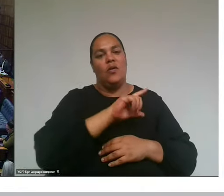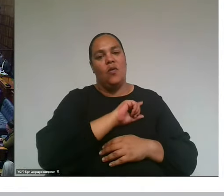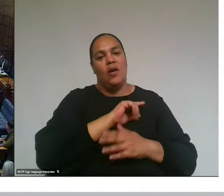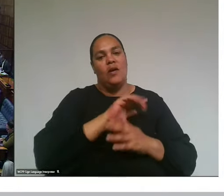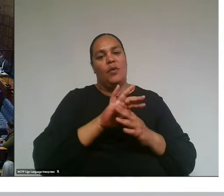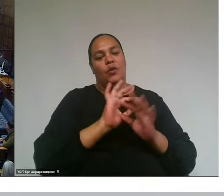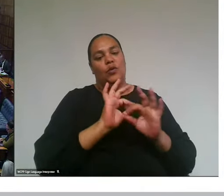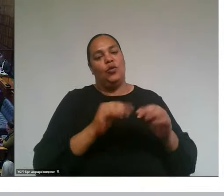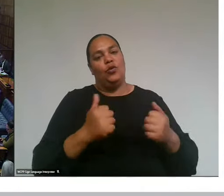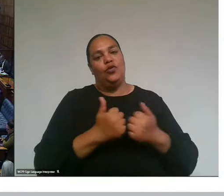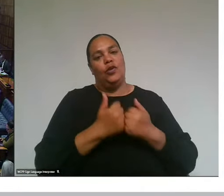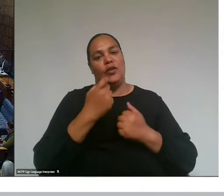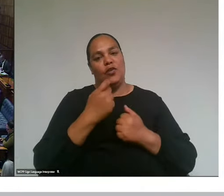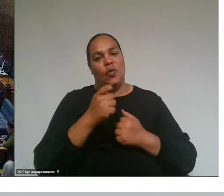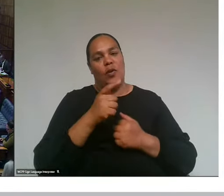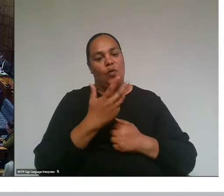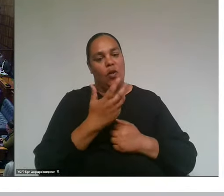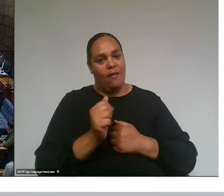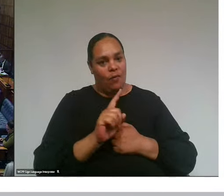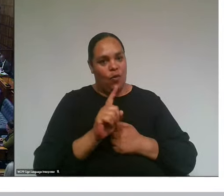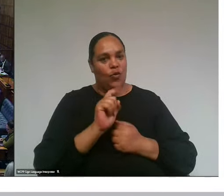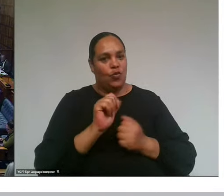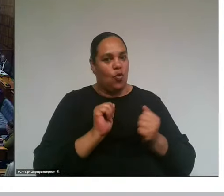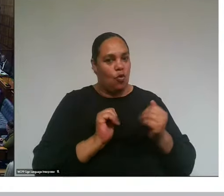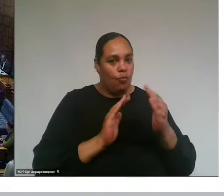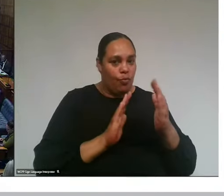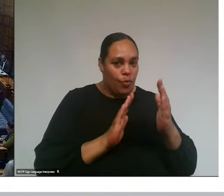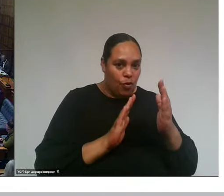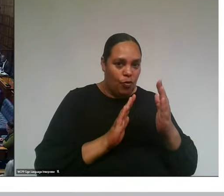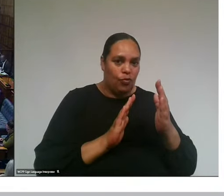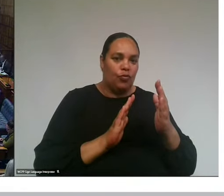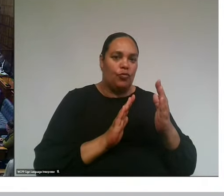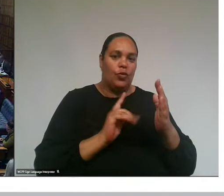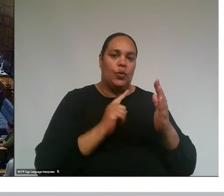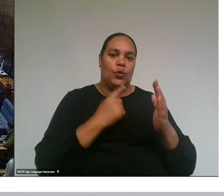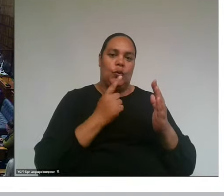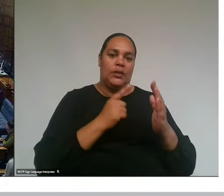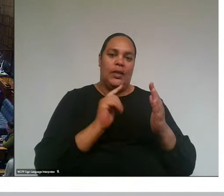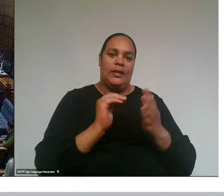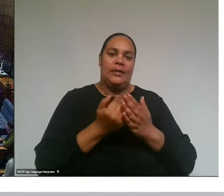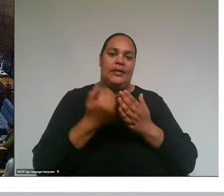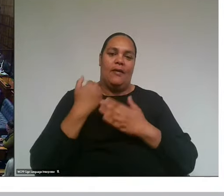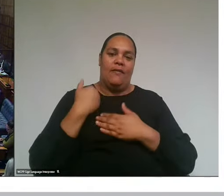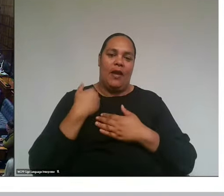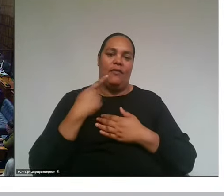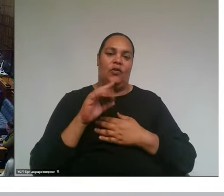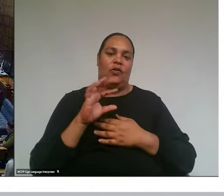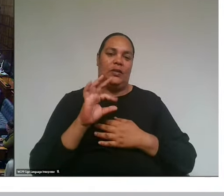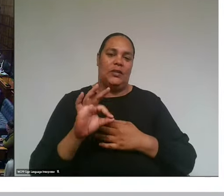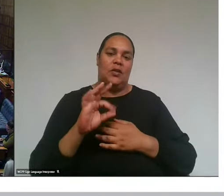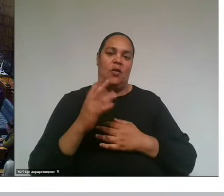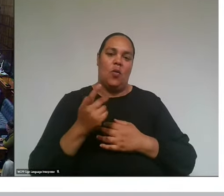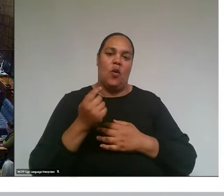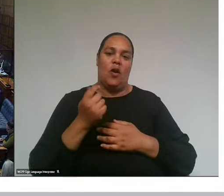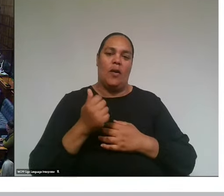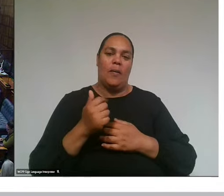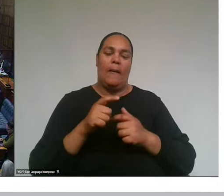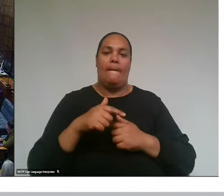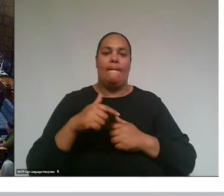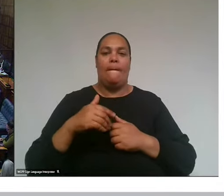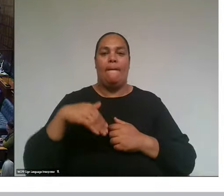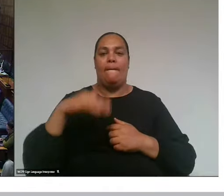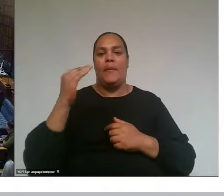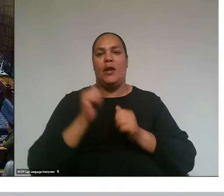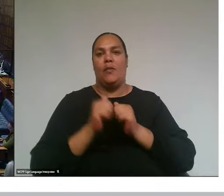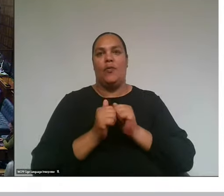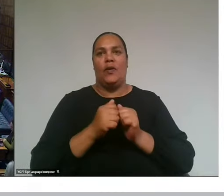challenge one that is having is that the approach that actually says survival of the fittest or a big brother that says you know